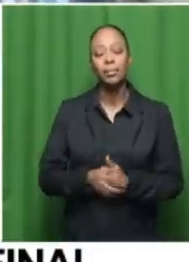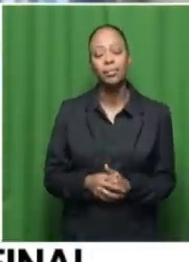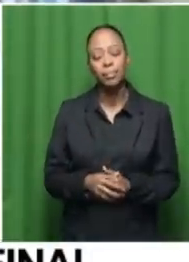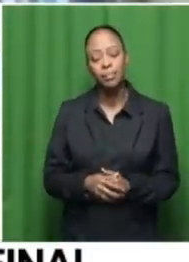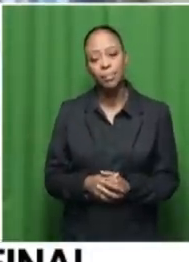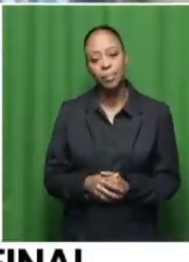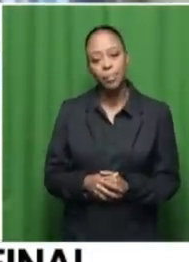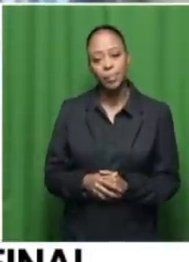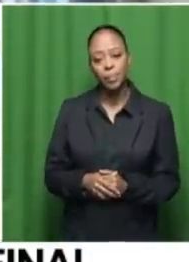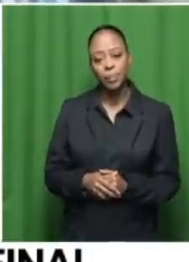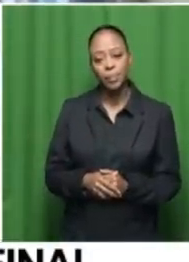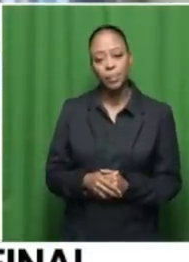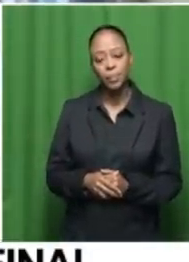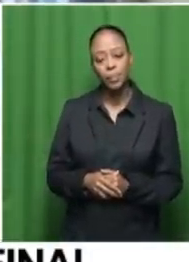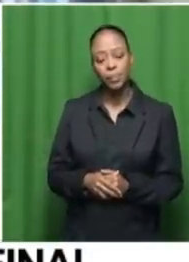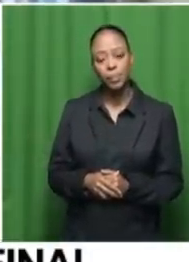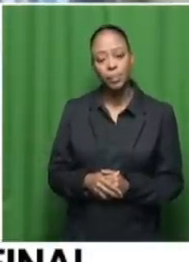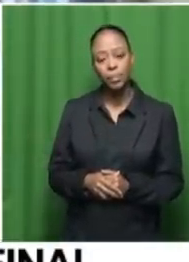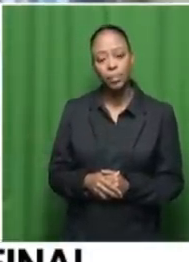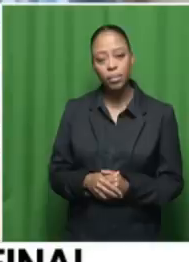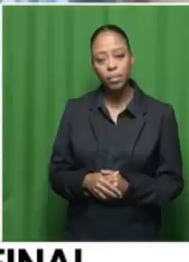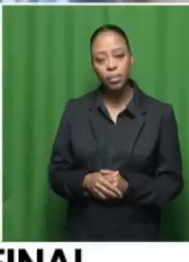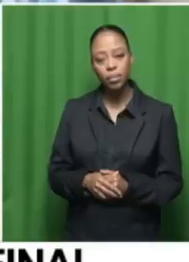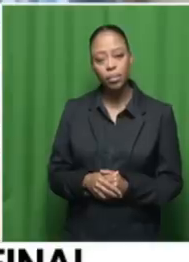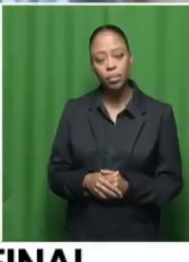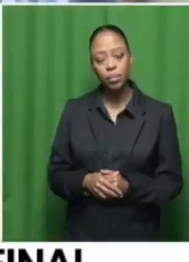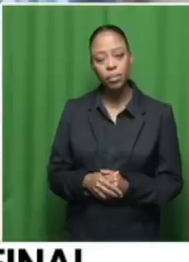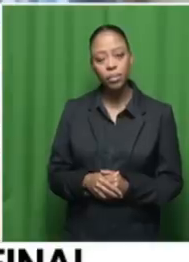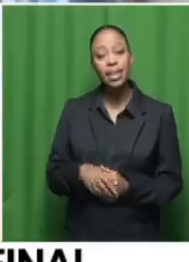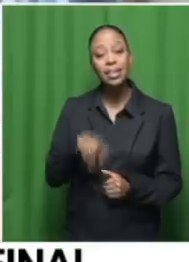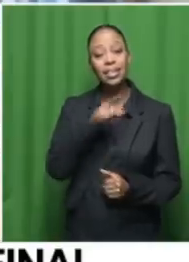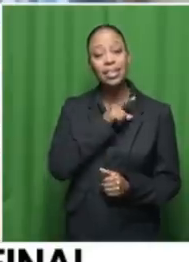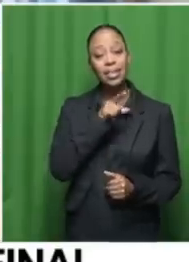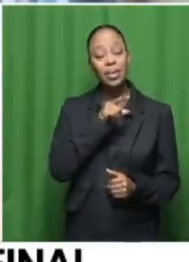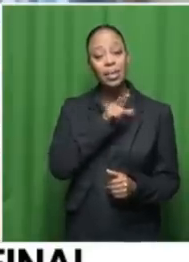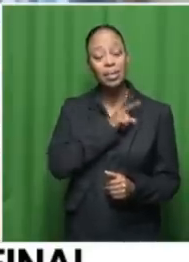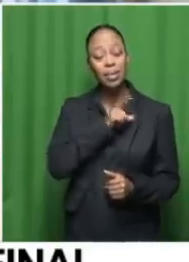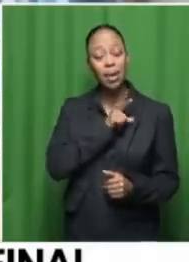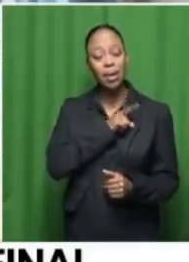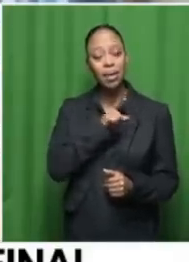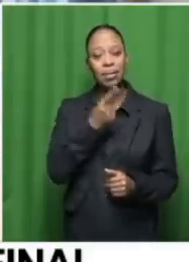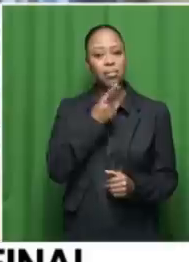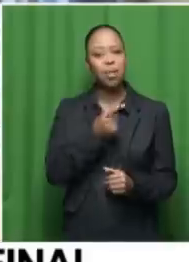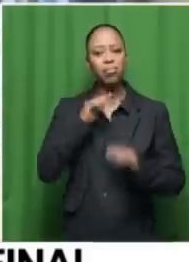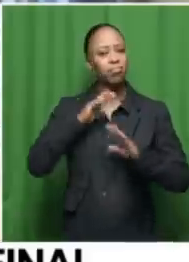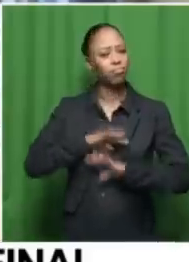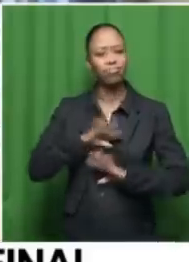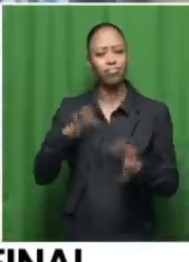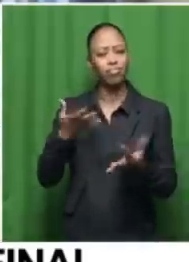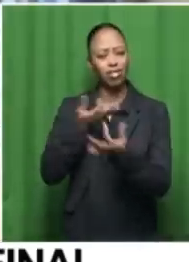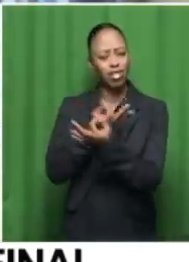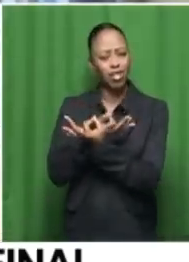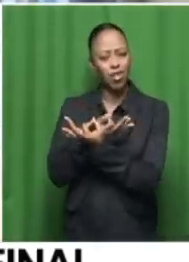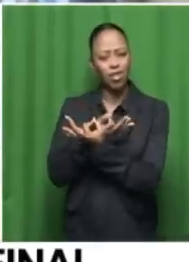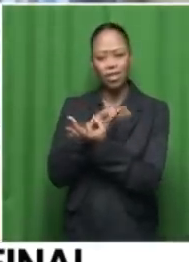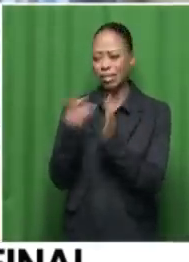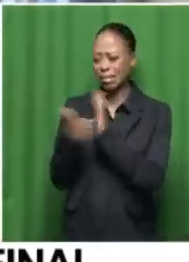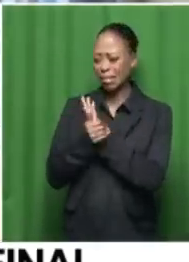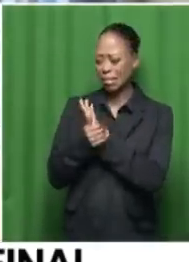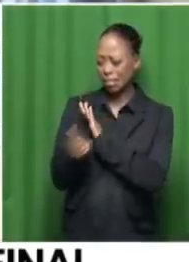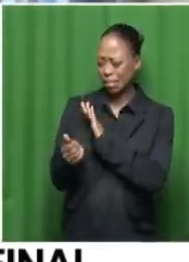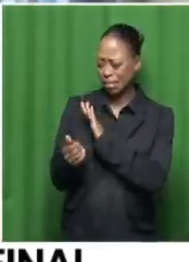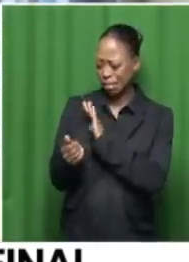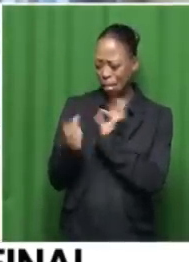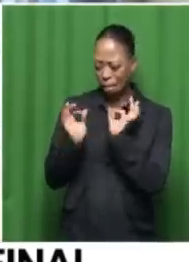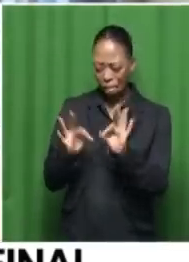to the case that Mr. Glenister brought, because he was not satisfied that the Hawks were an adequate